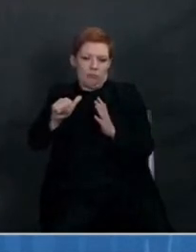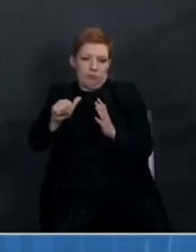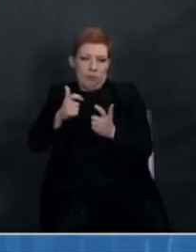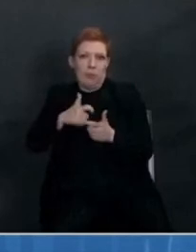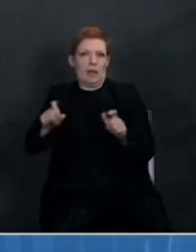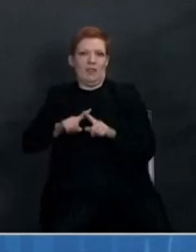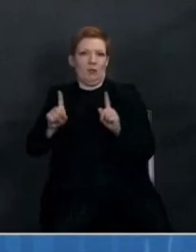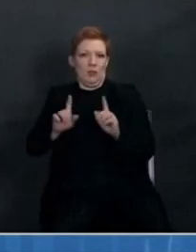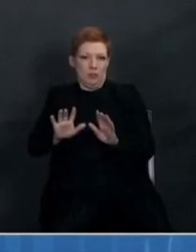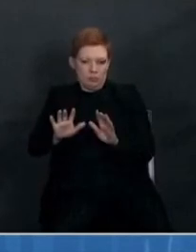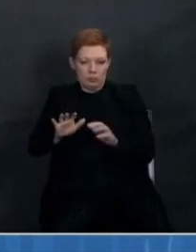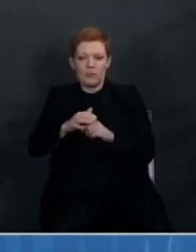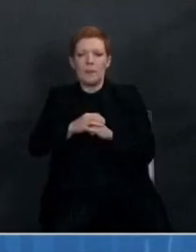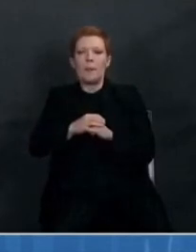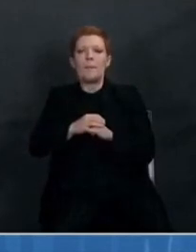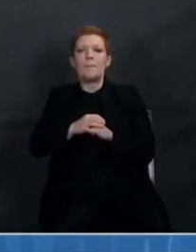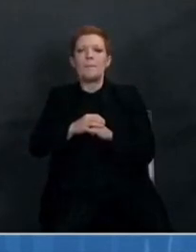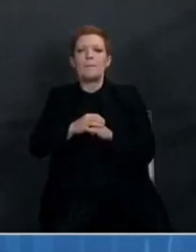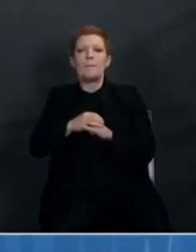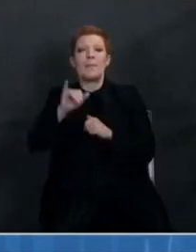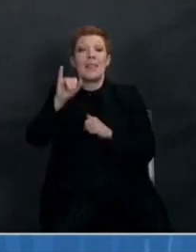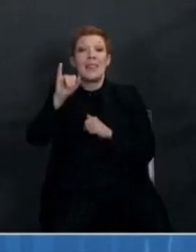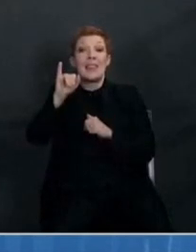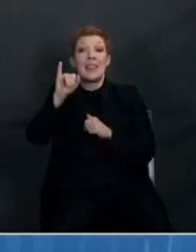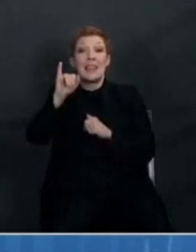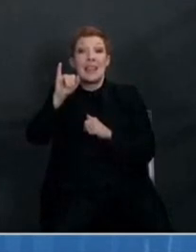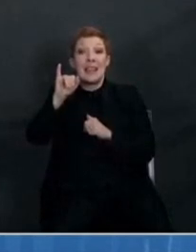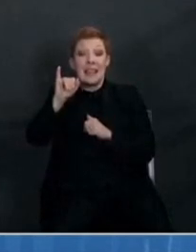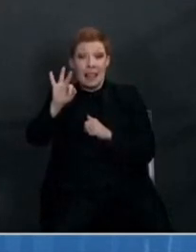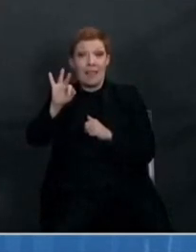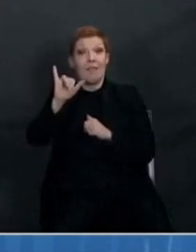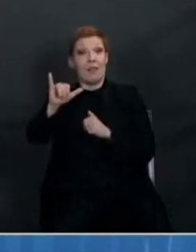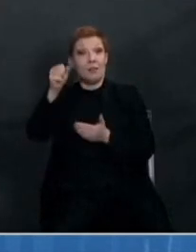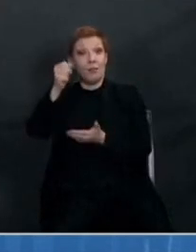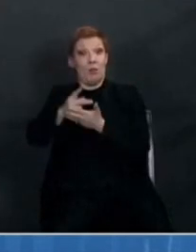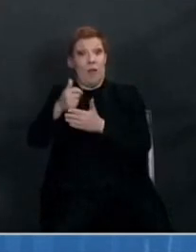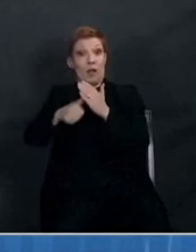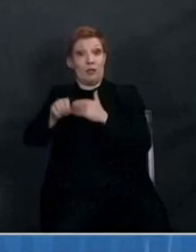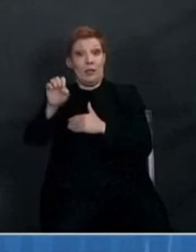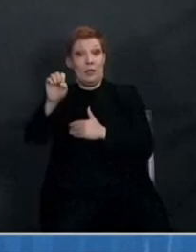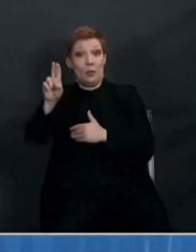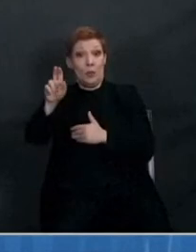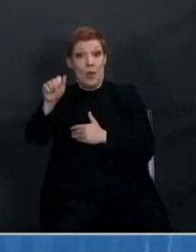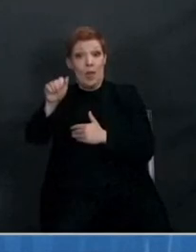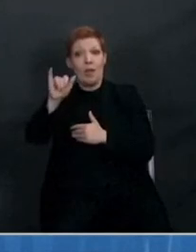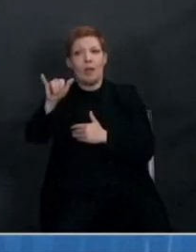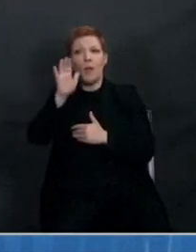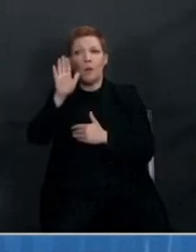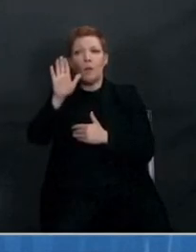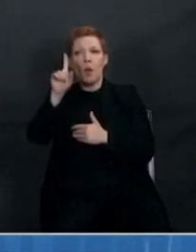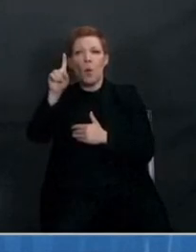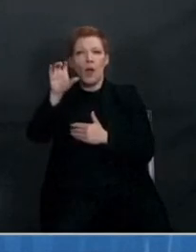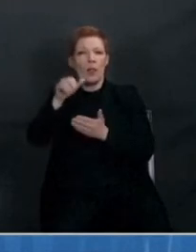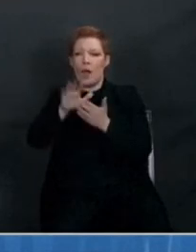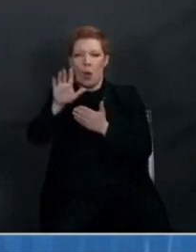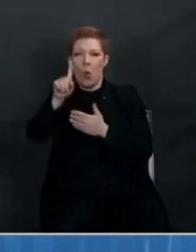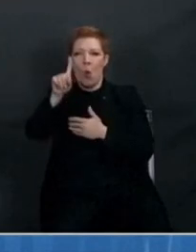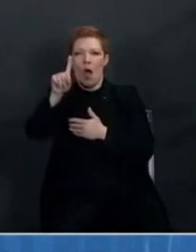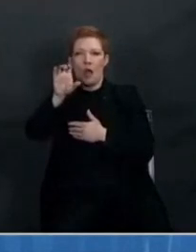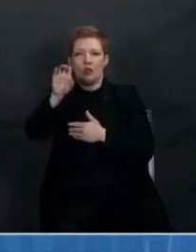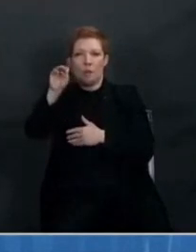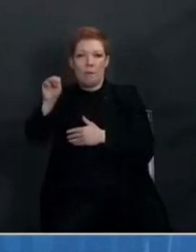their commitment, the schedule, if it were to be approved under EUA, would be about 100 million doses by